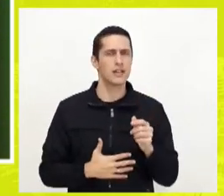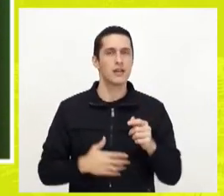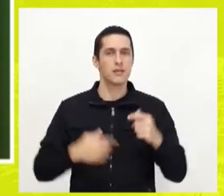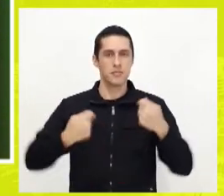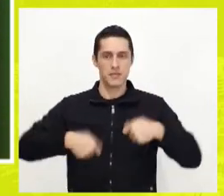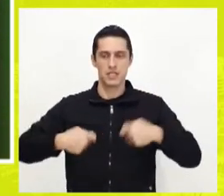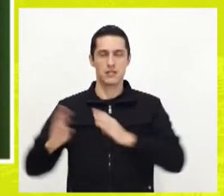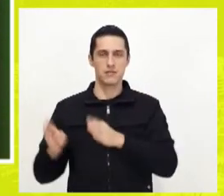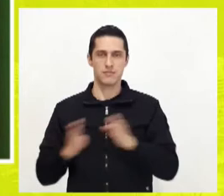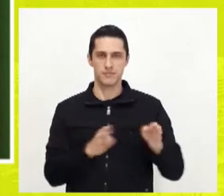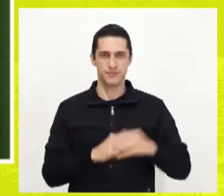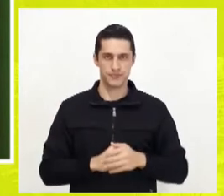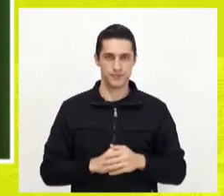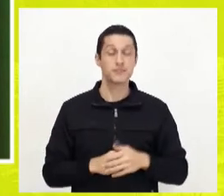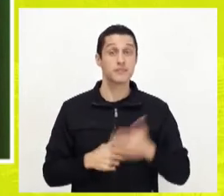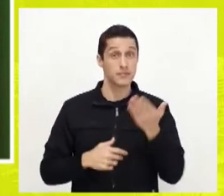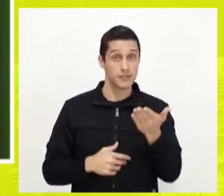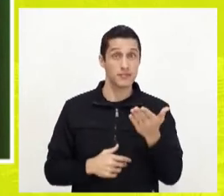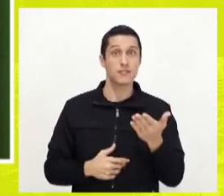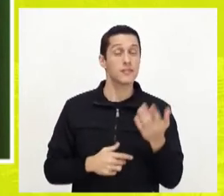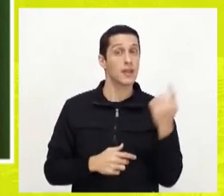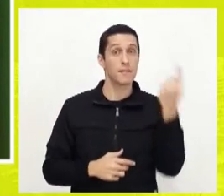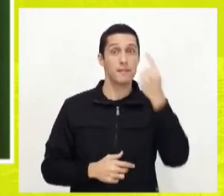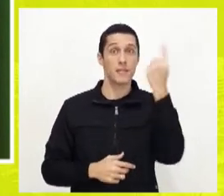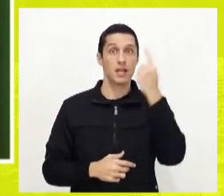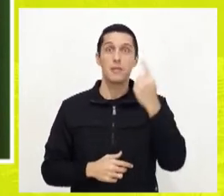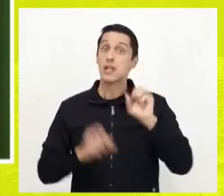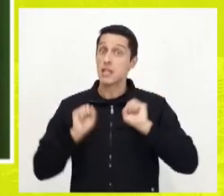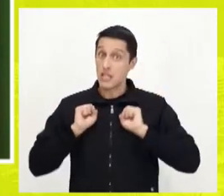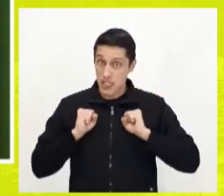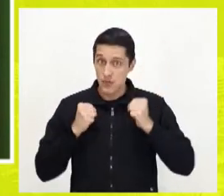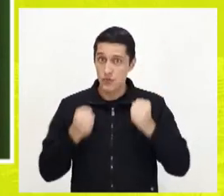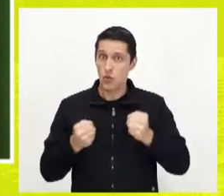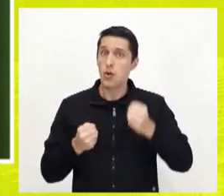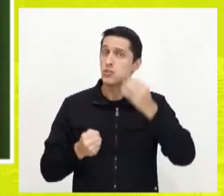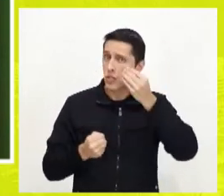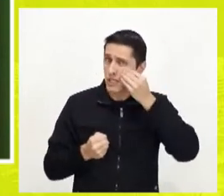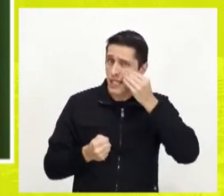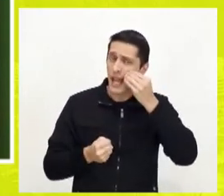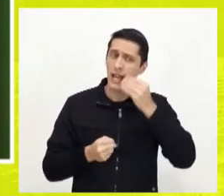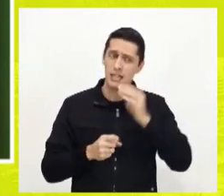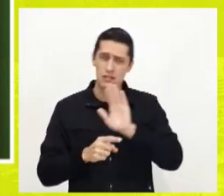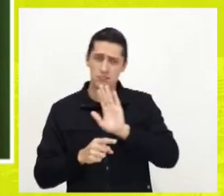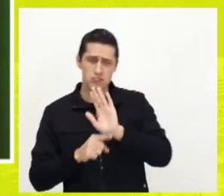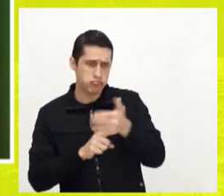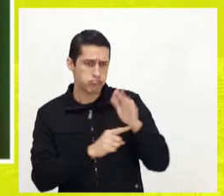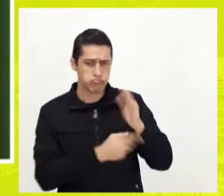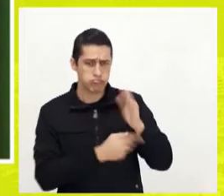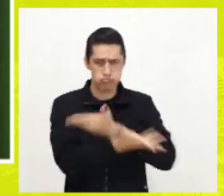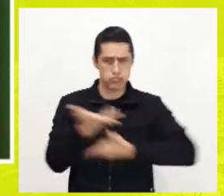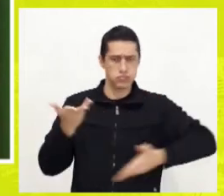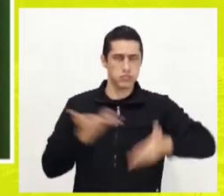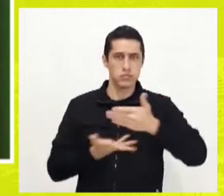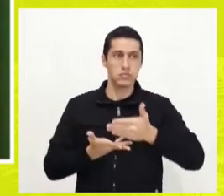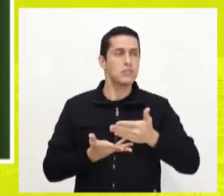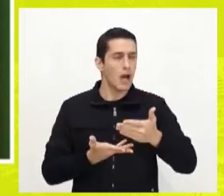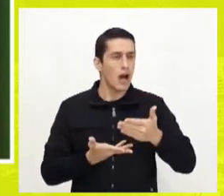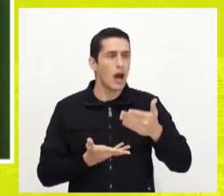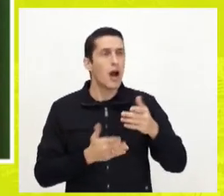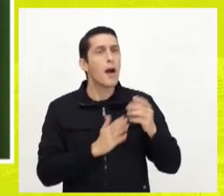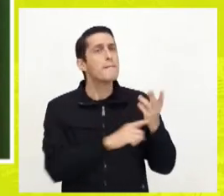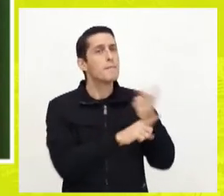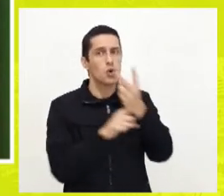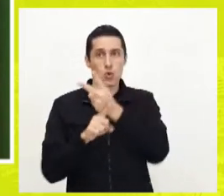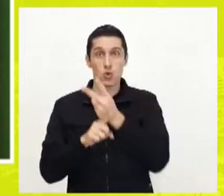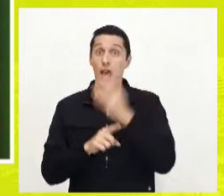are first look for collaboration don't give up before you start know that collaborating you're gonna